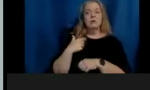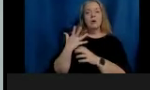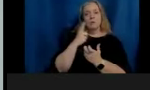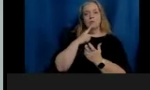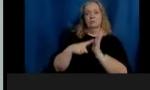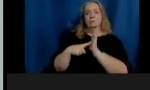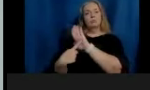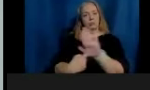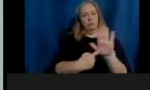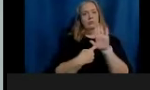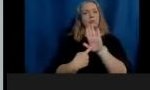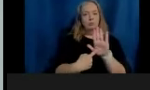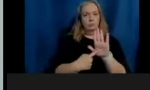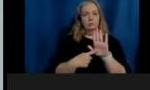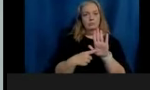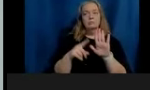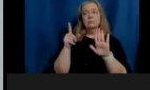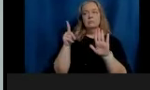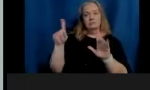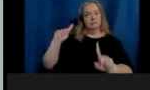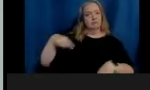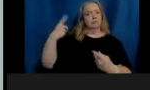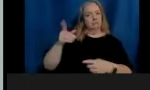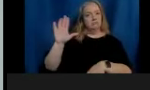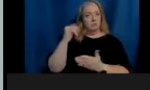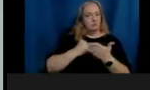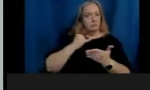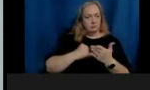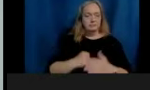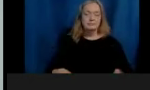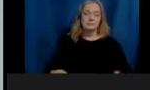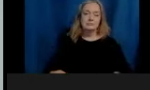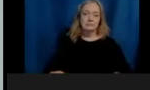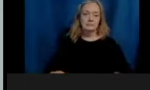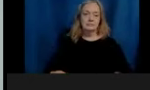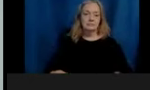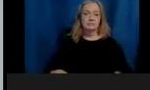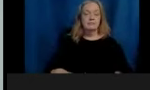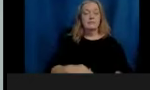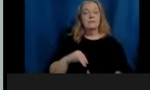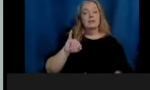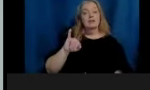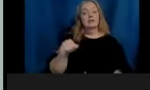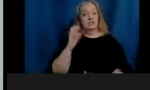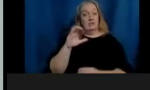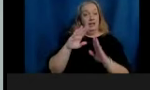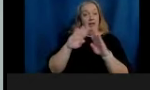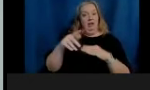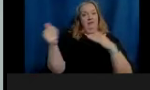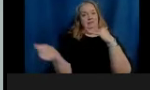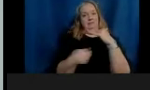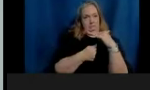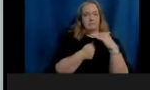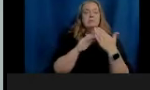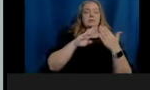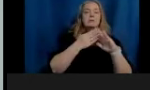that work that he has done over the decades. The James Castle House is a program of the Boise City Department of